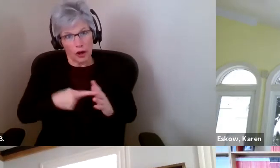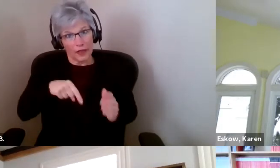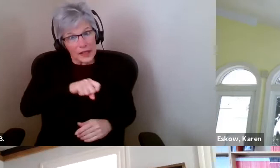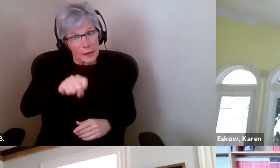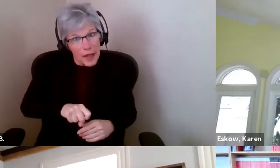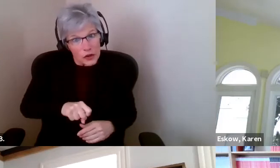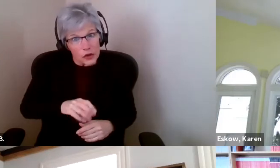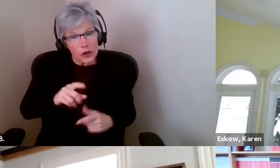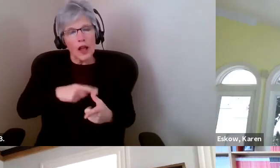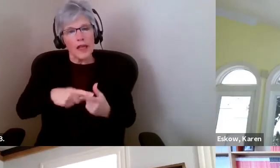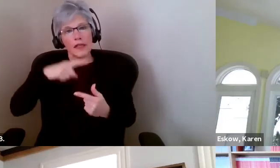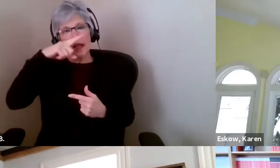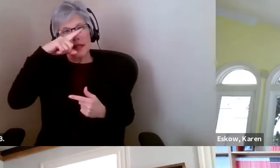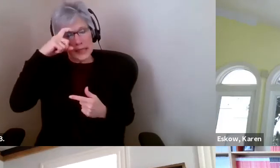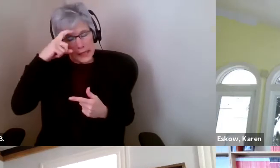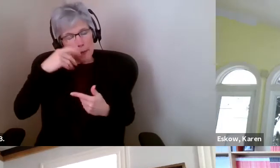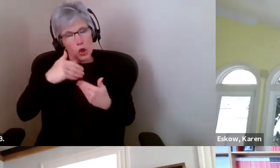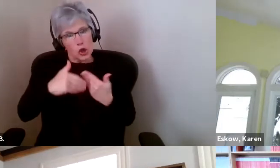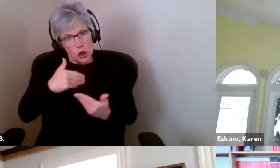get off running in the fall.